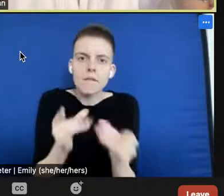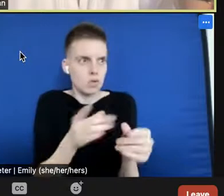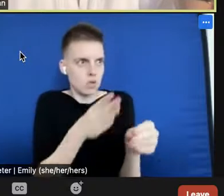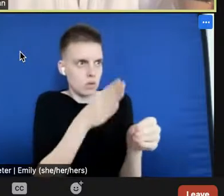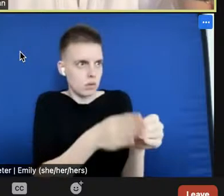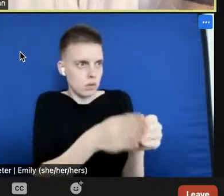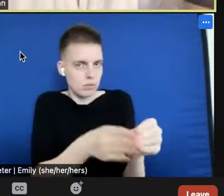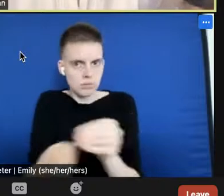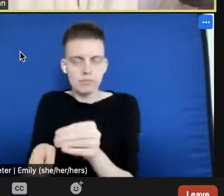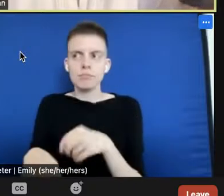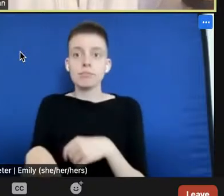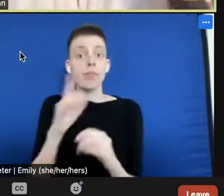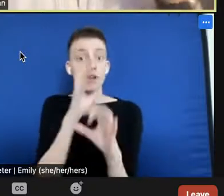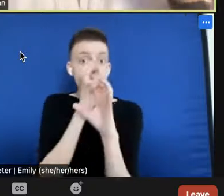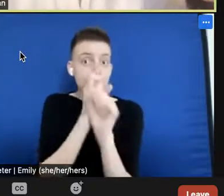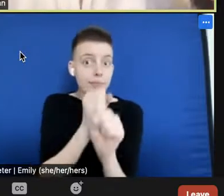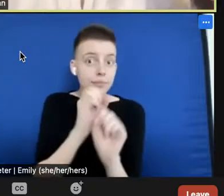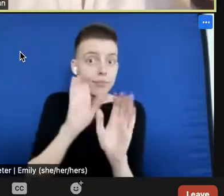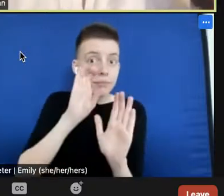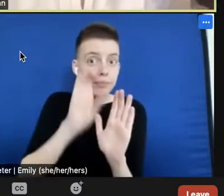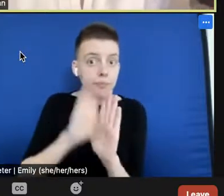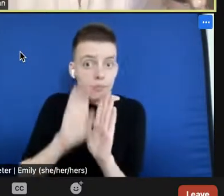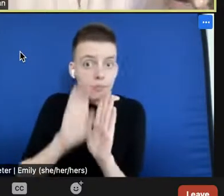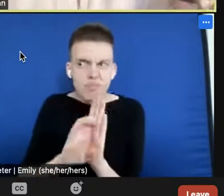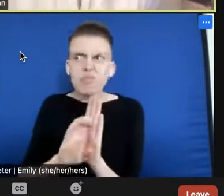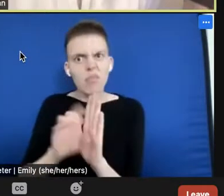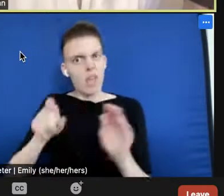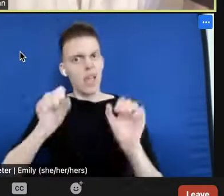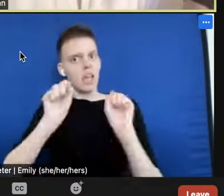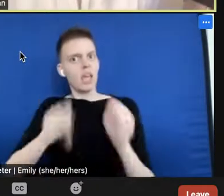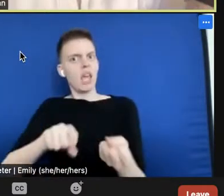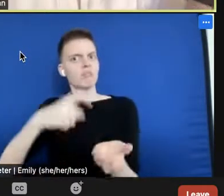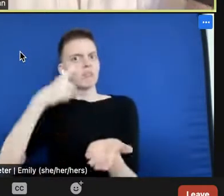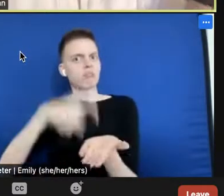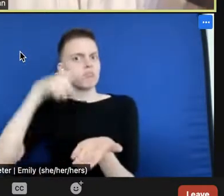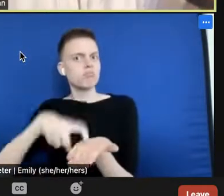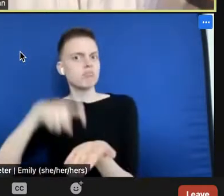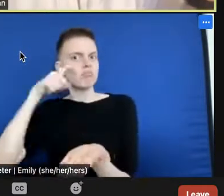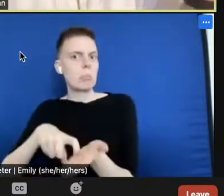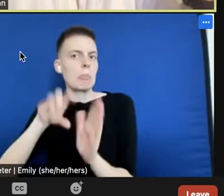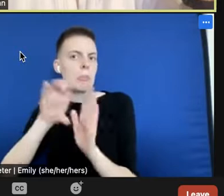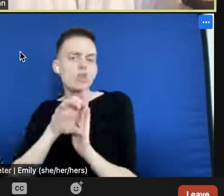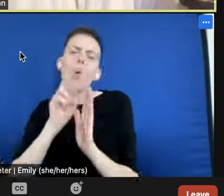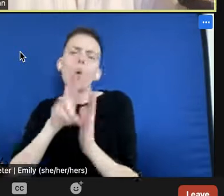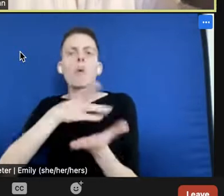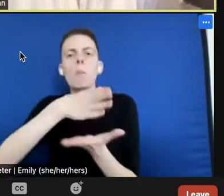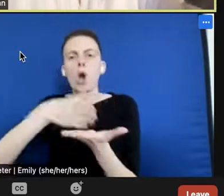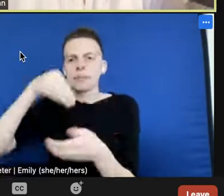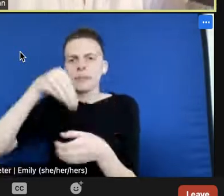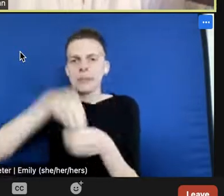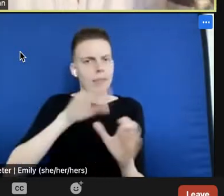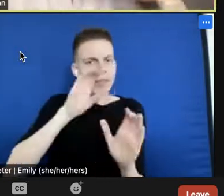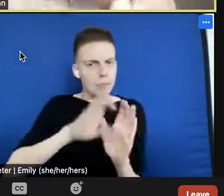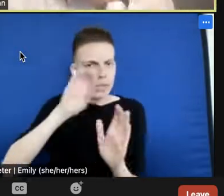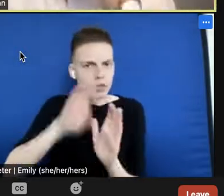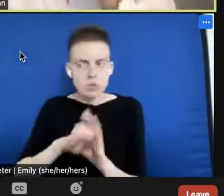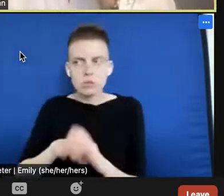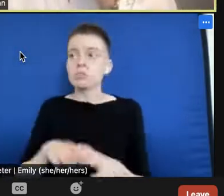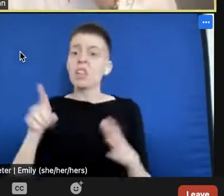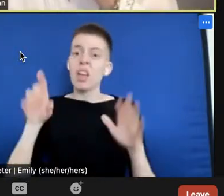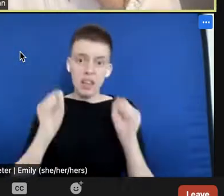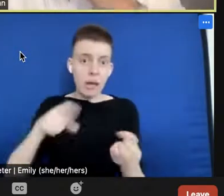in pictures and demonstrate the ability to identify pictures or elements within the pictures. They identify their name